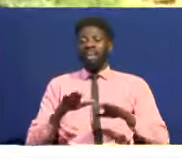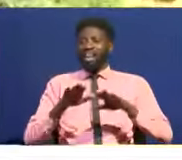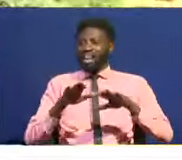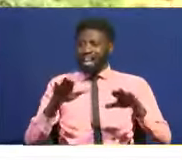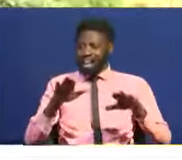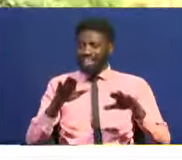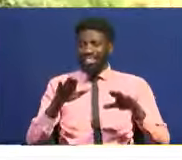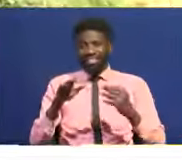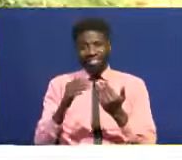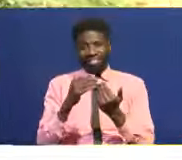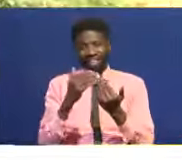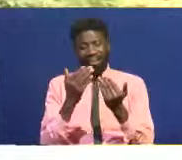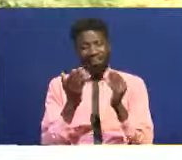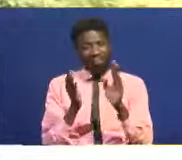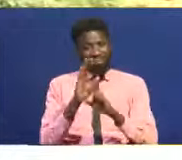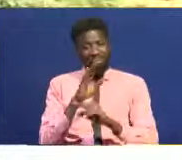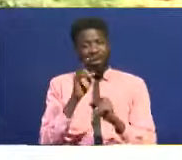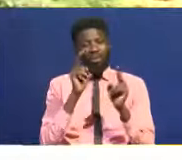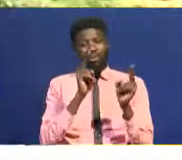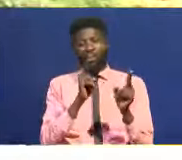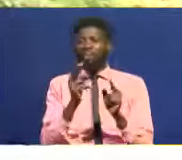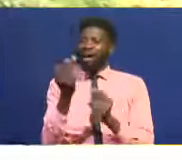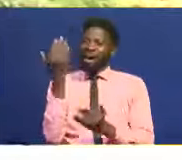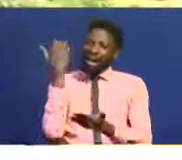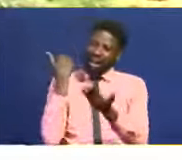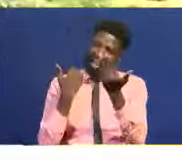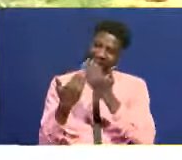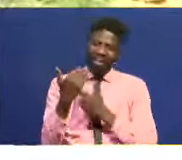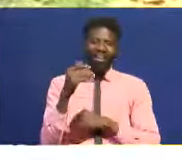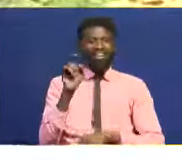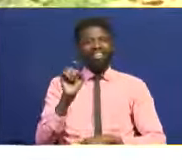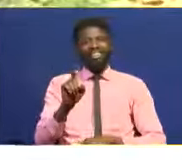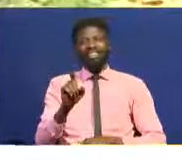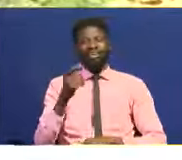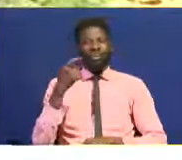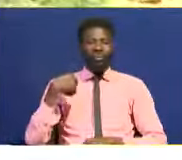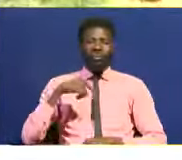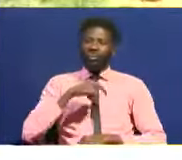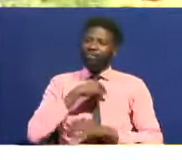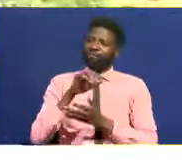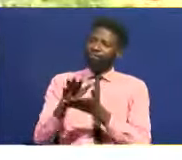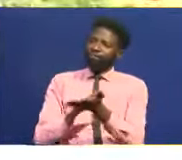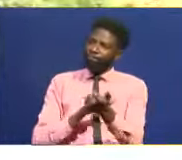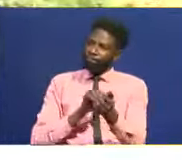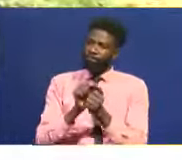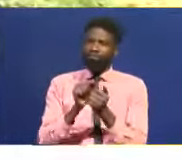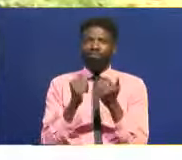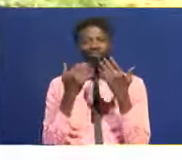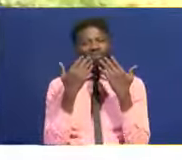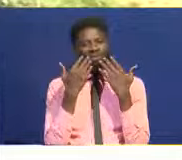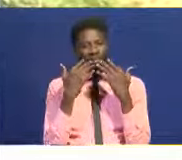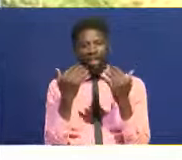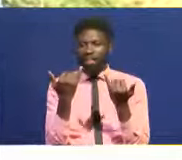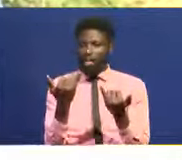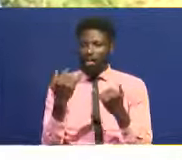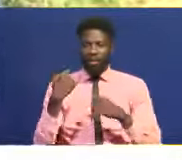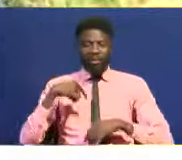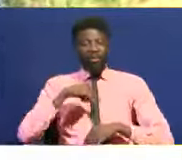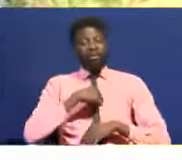ambayo alikuwa samani. Ni kama tumeharibu kabisa, alafu imekuwa sasa sisi